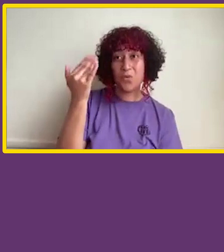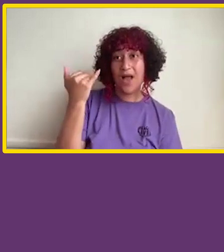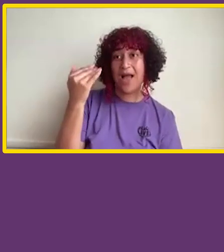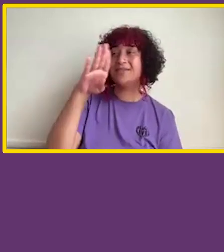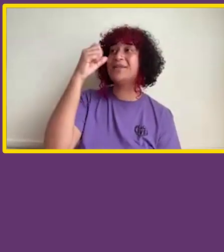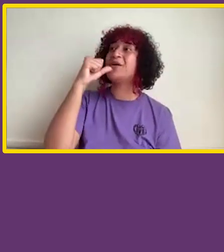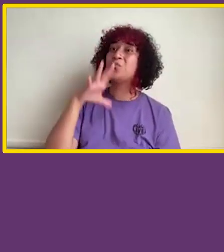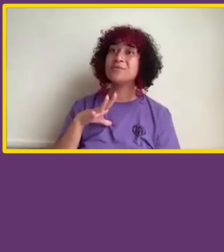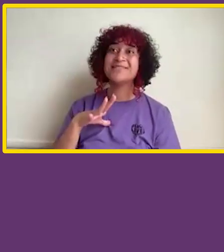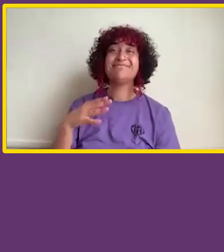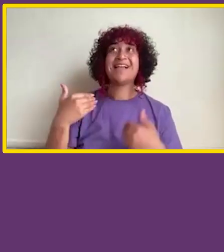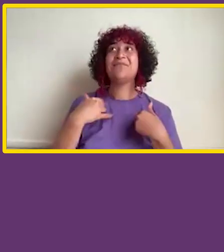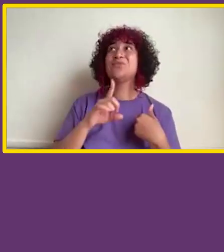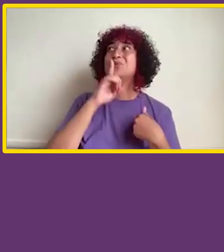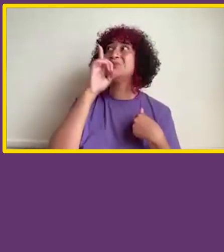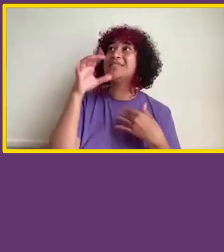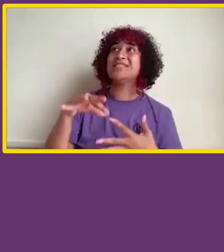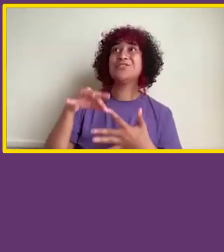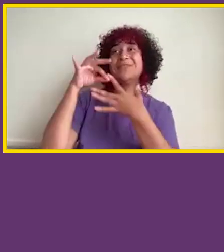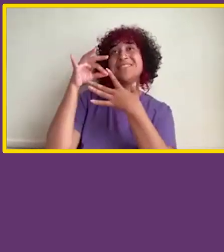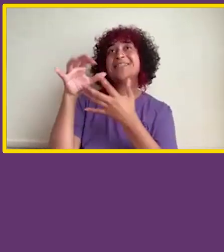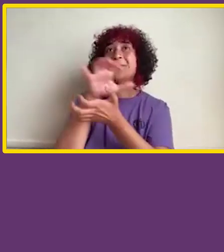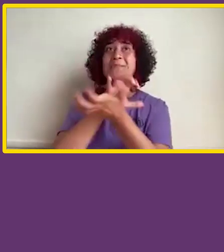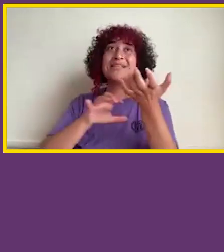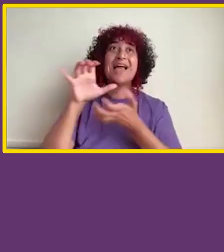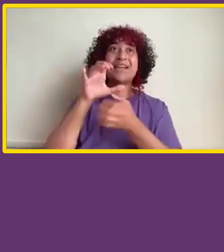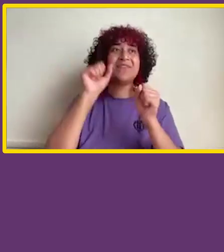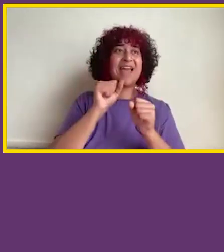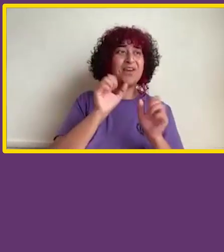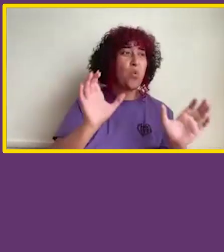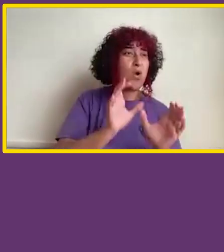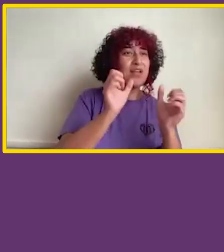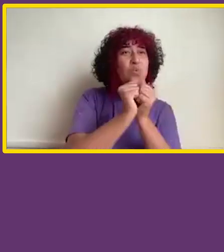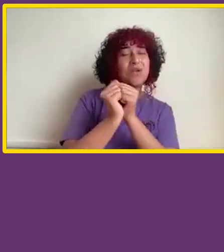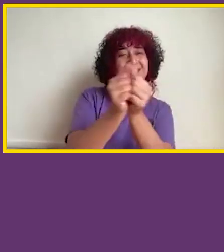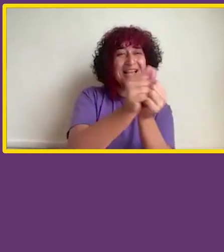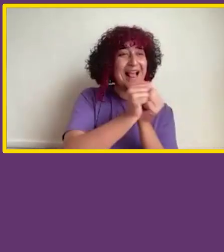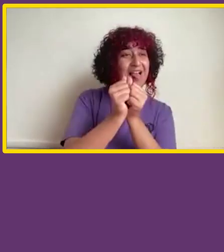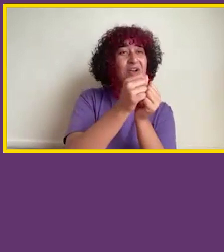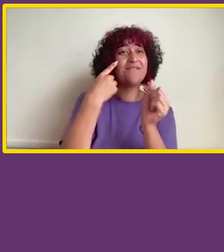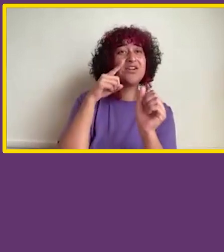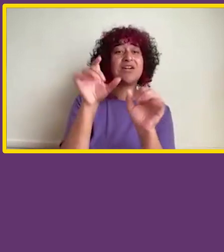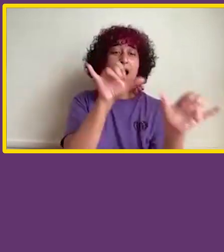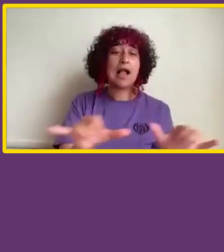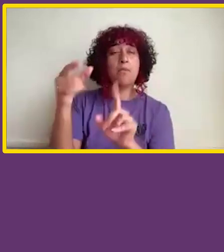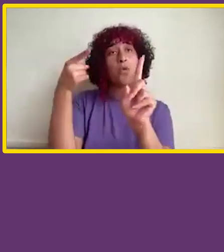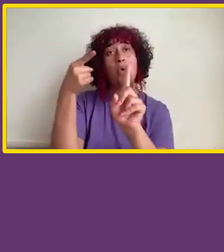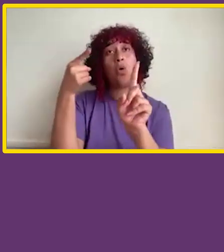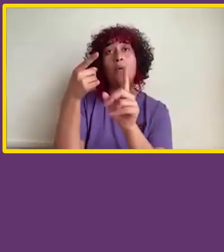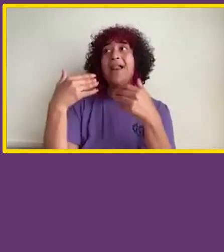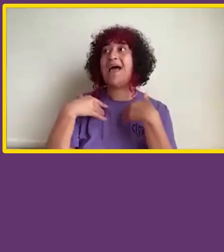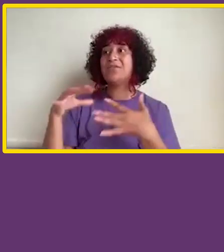do have this really unique blend of being able to organize and work together towards a common goal, but also have these